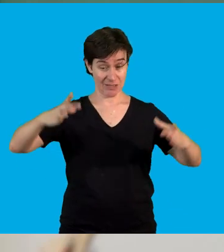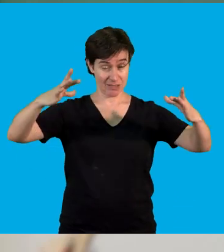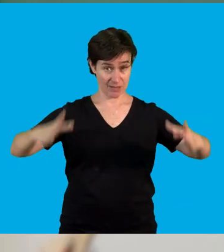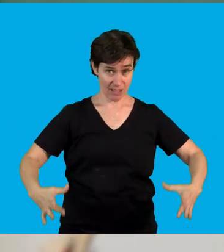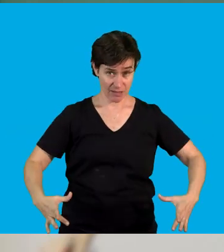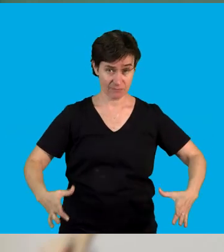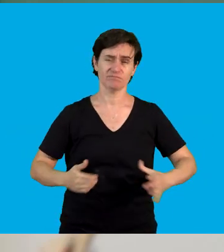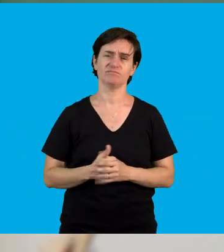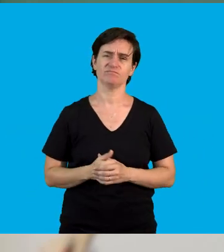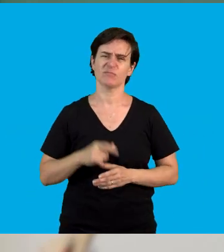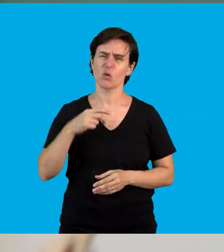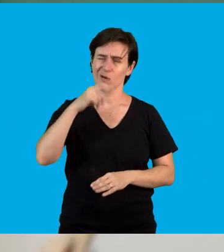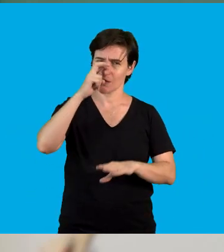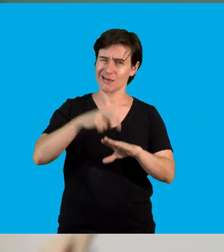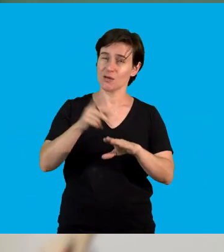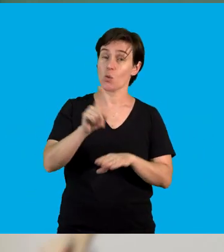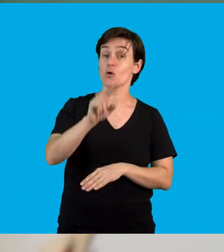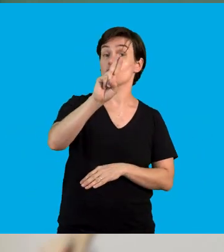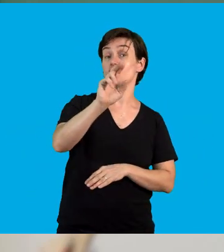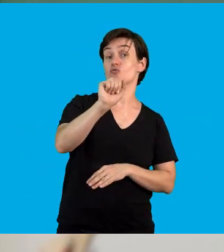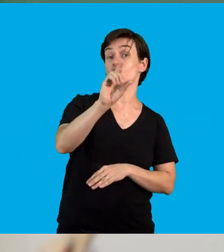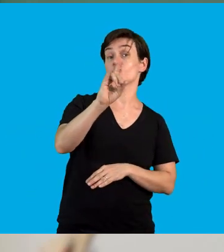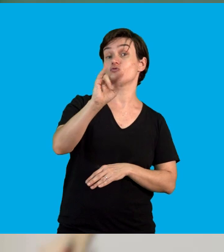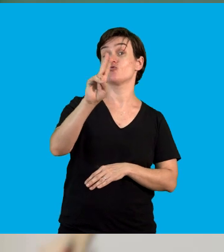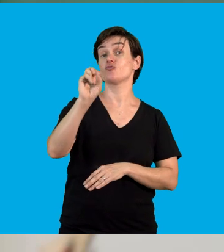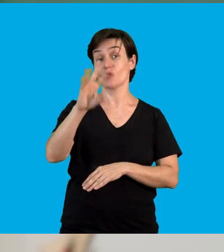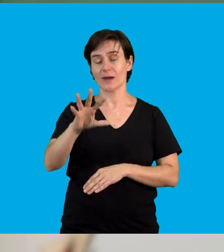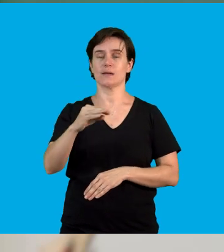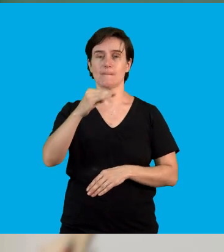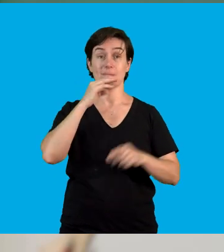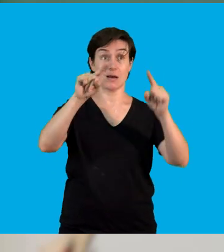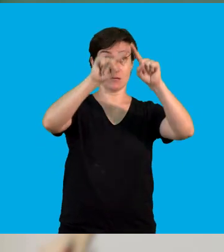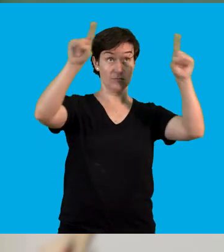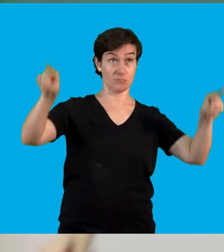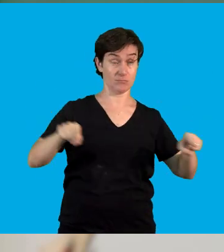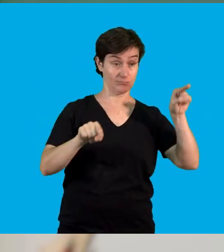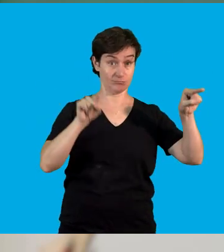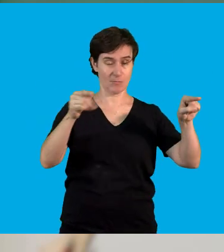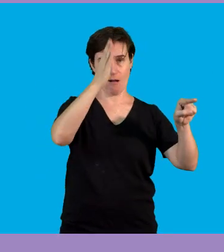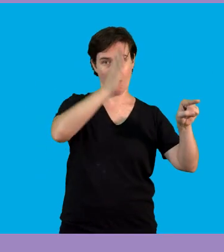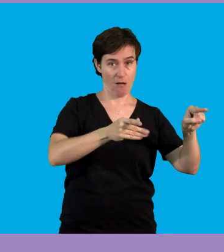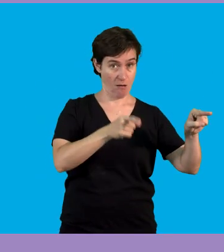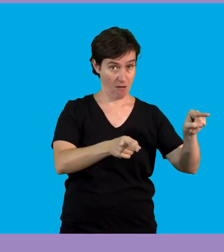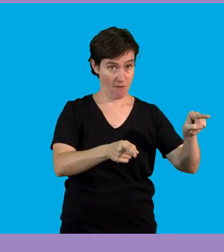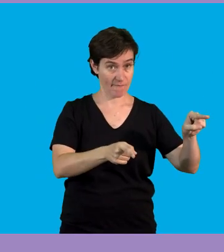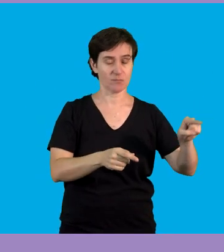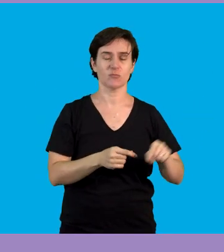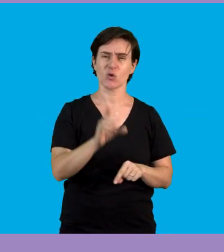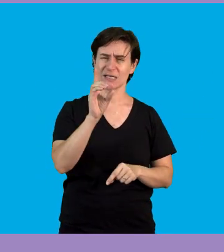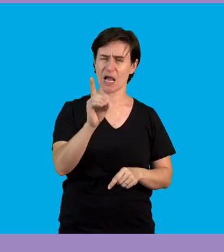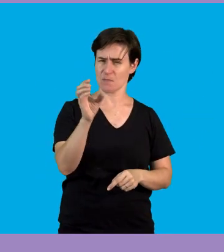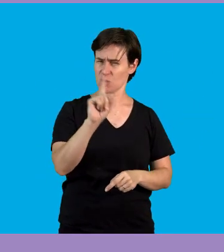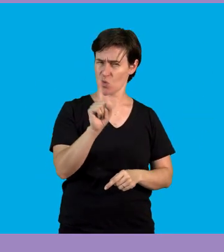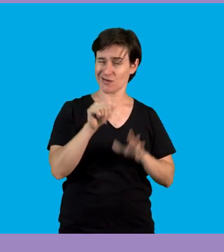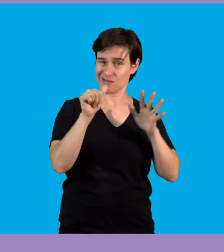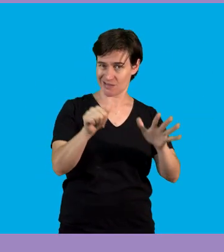cylinder, we need the radius and the height of that cylinder. Now, we have been given a diameter